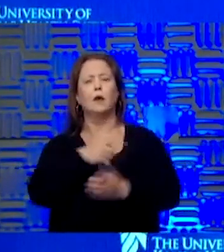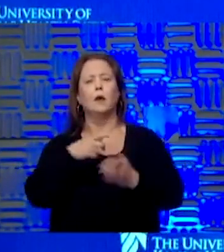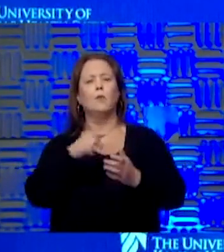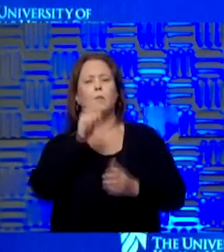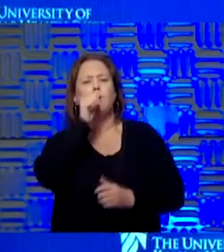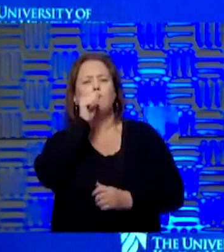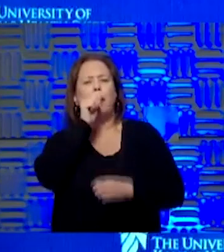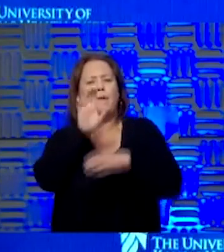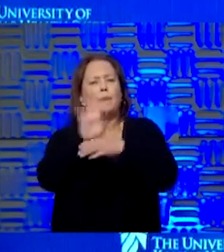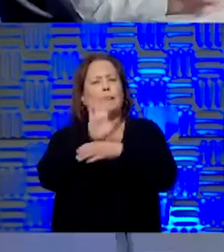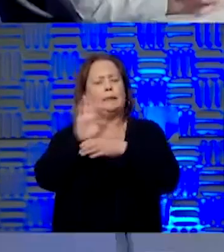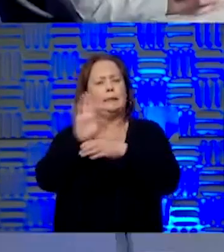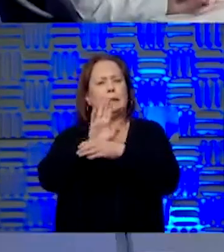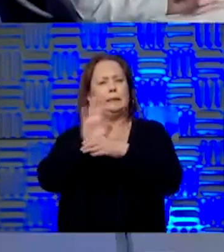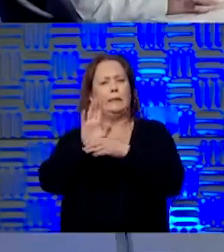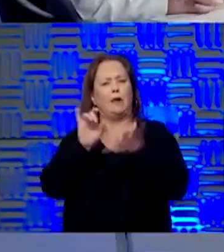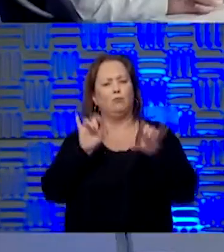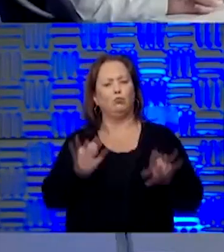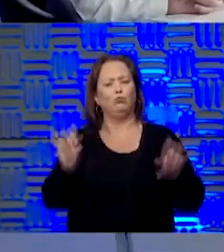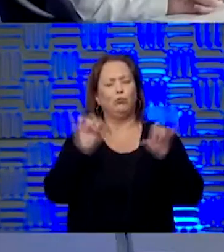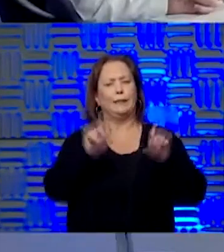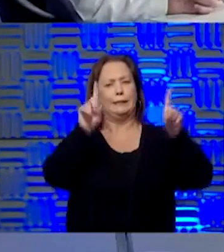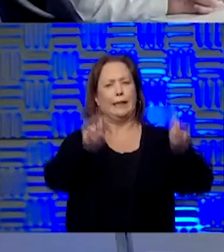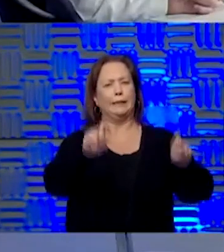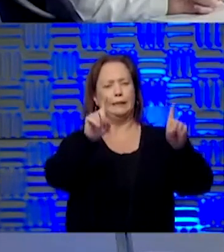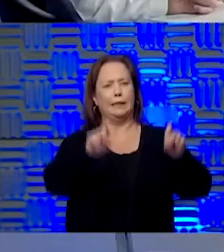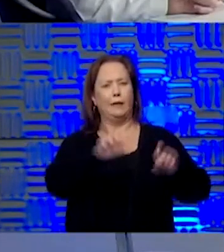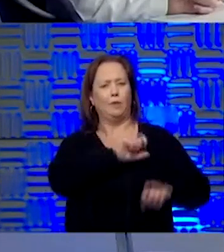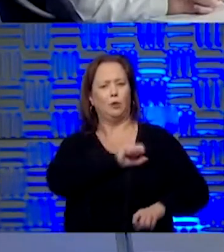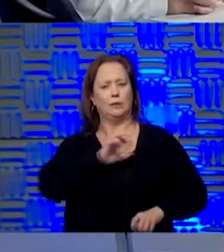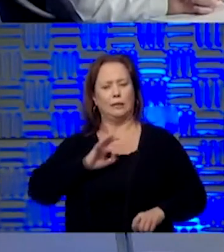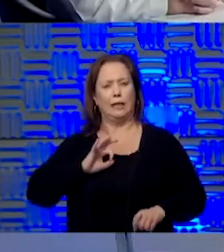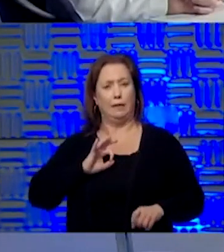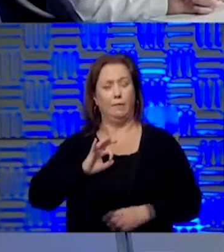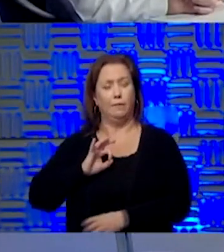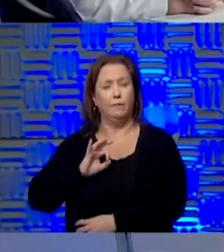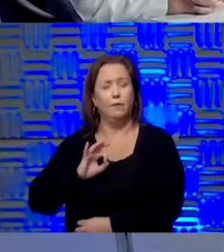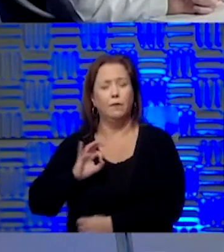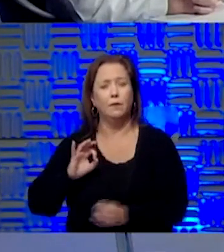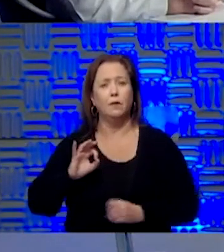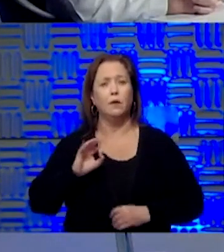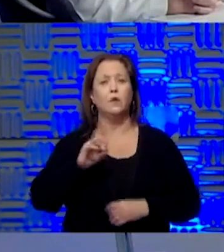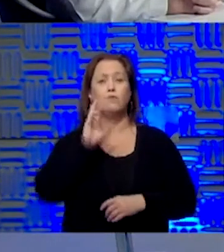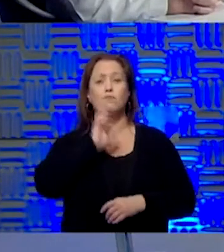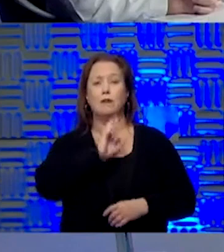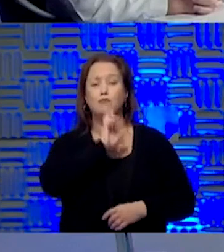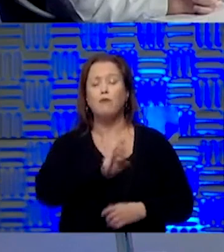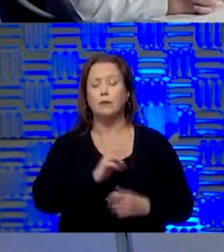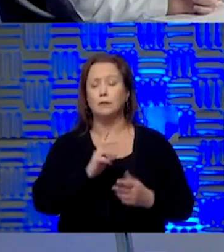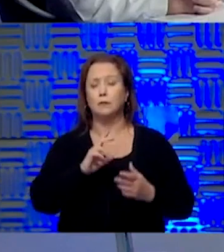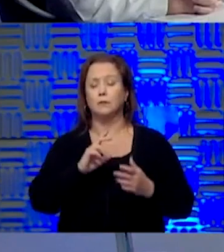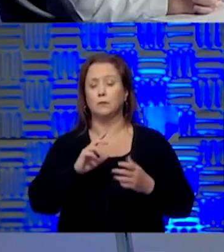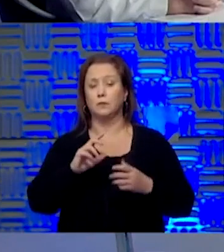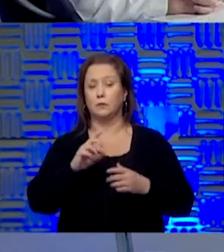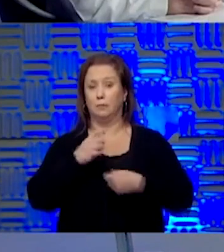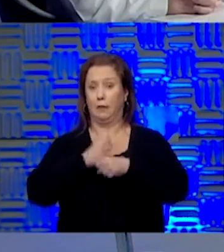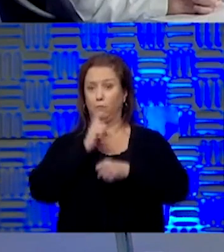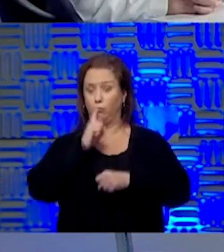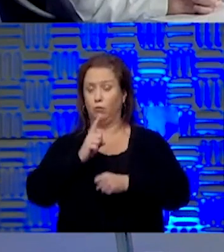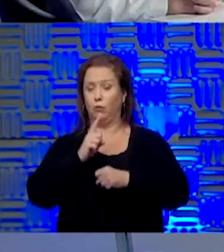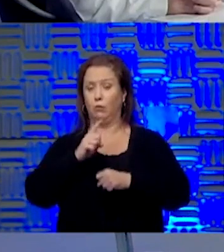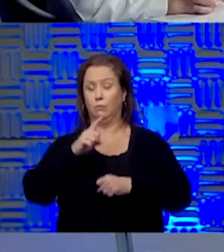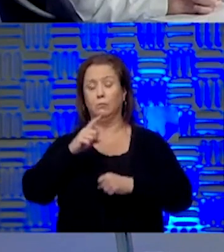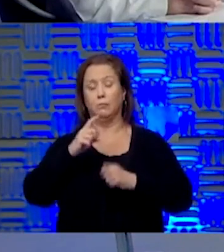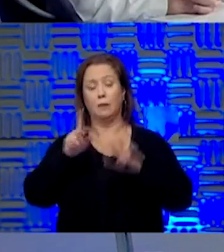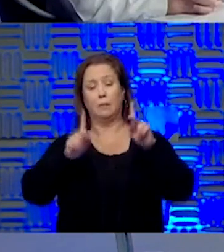that are also doing that type of routine testing of staff, you know, including restaurants, in order to reassure the public that it's safe to go